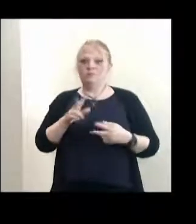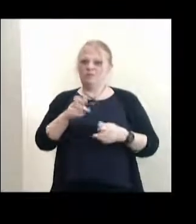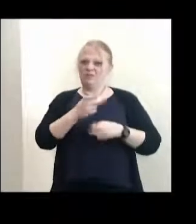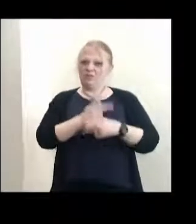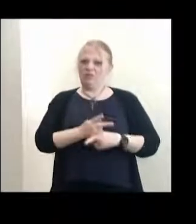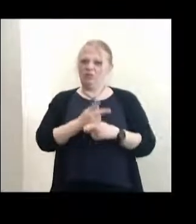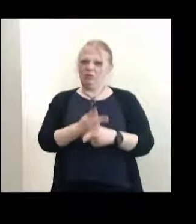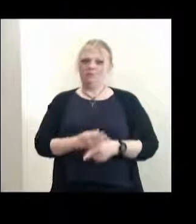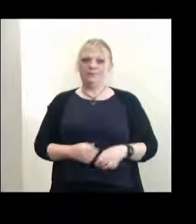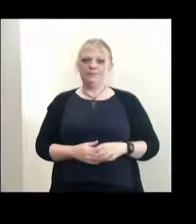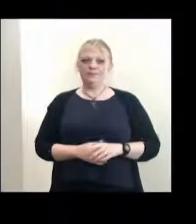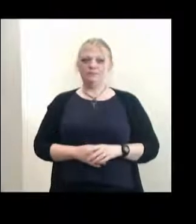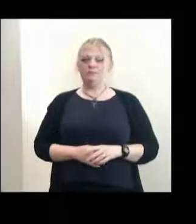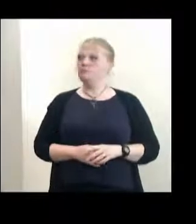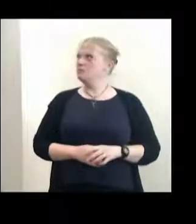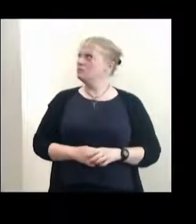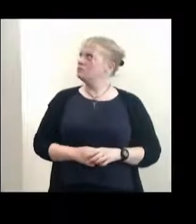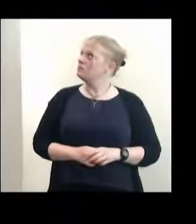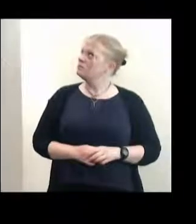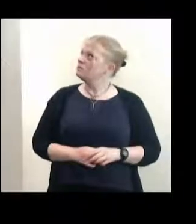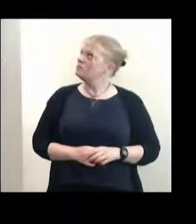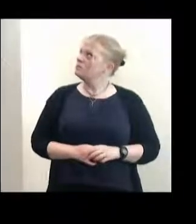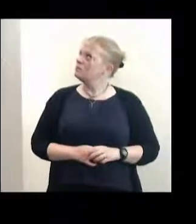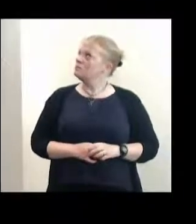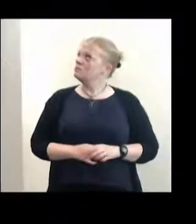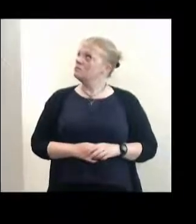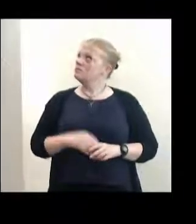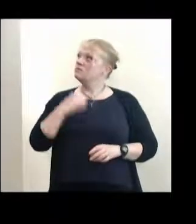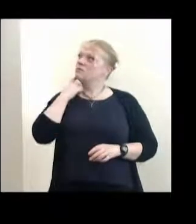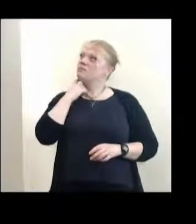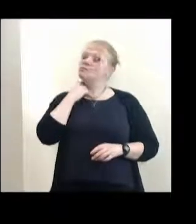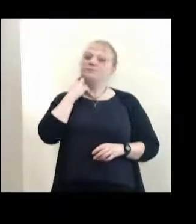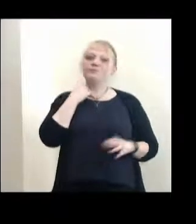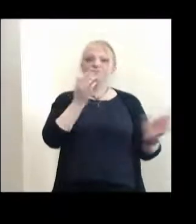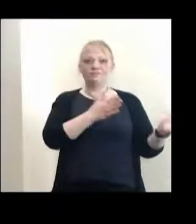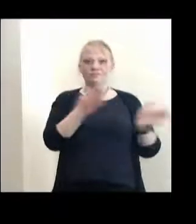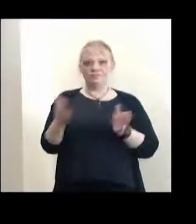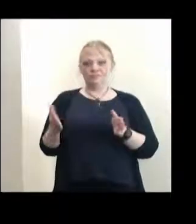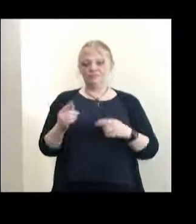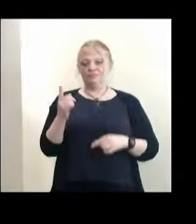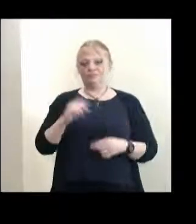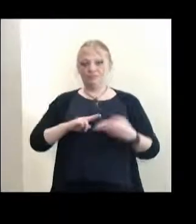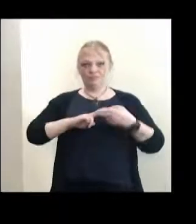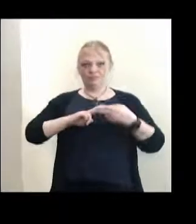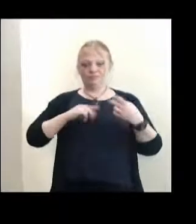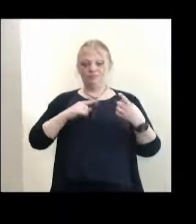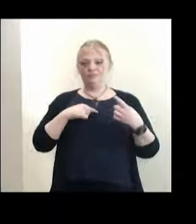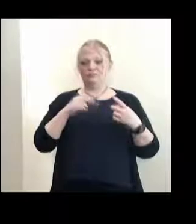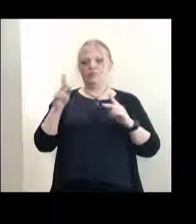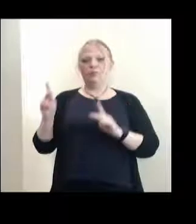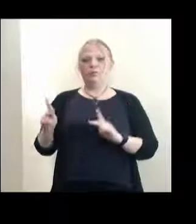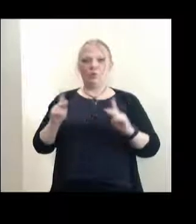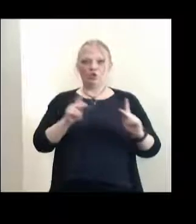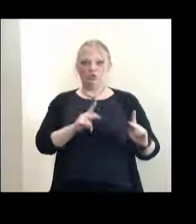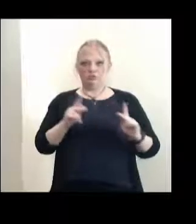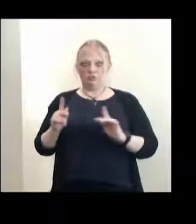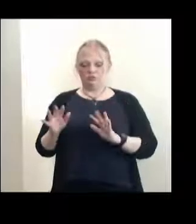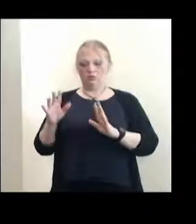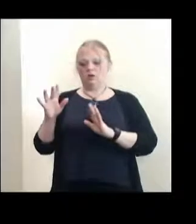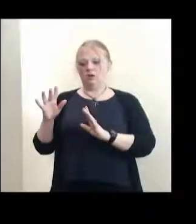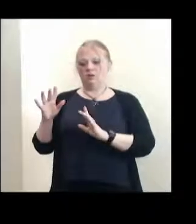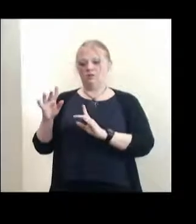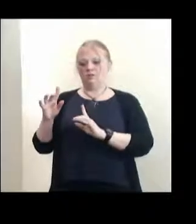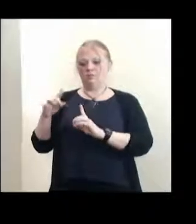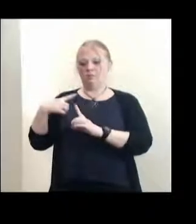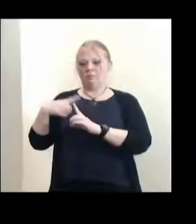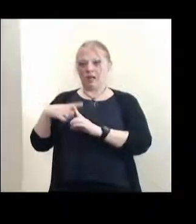careful. So this next slide is looking at the proportion of positive tests by